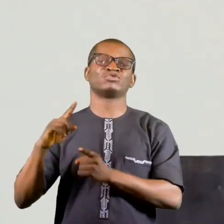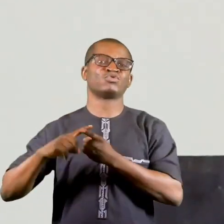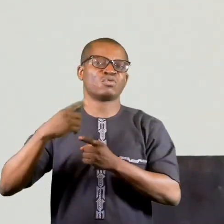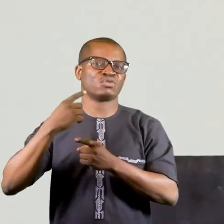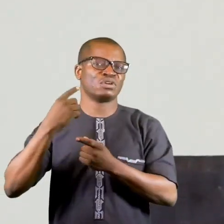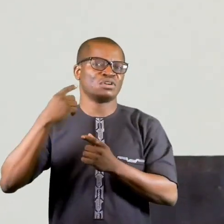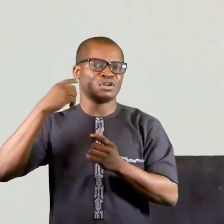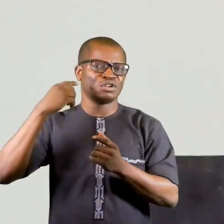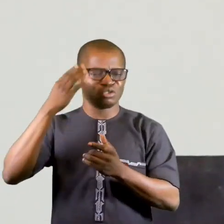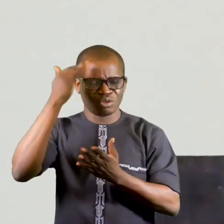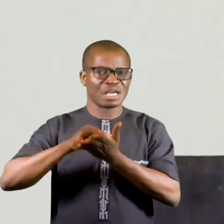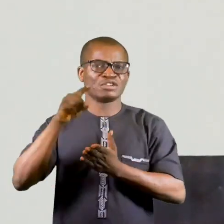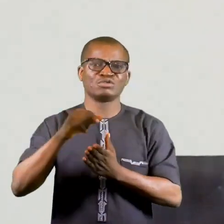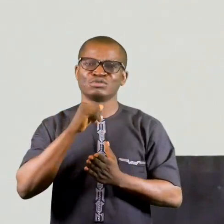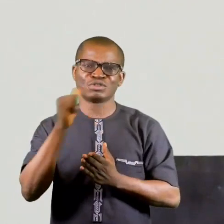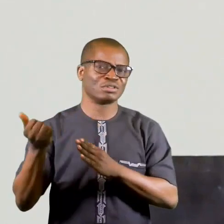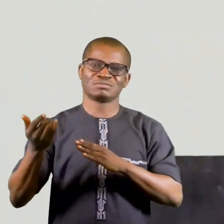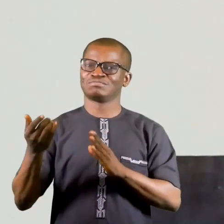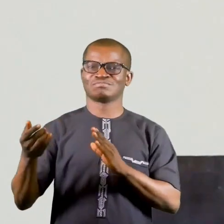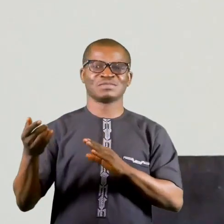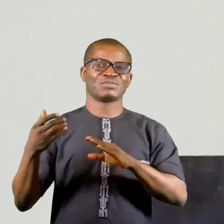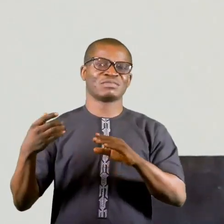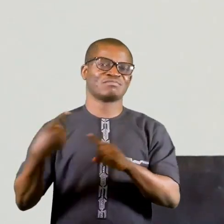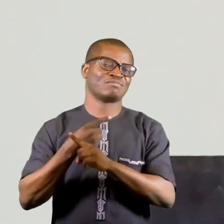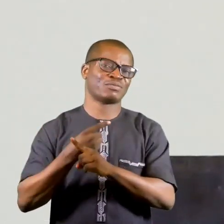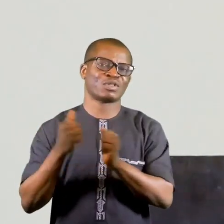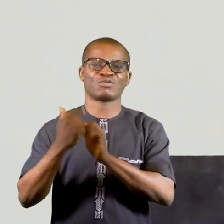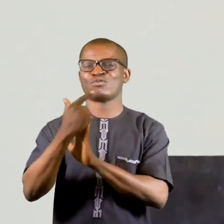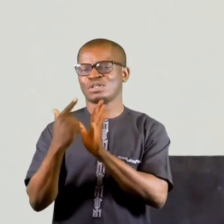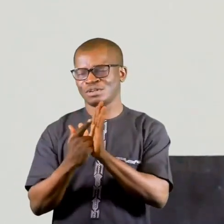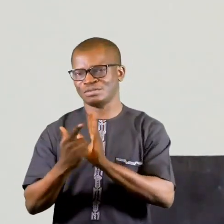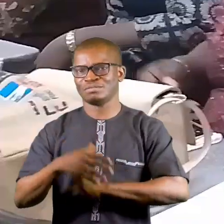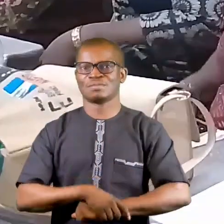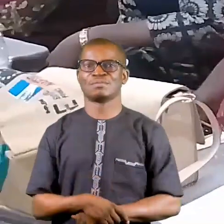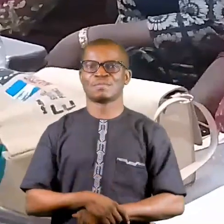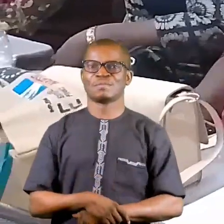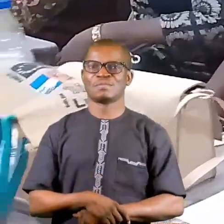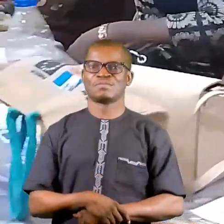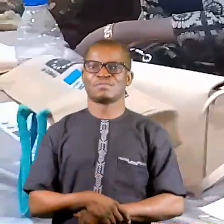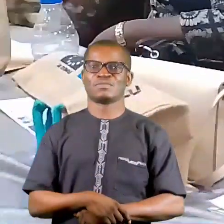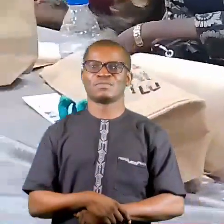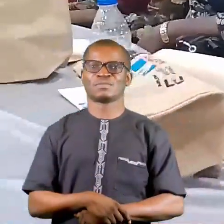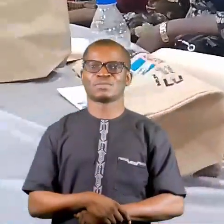ensure that you are not caught on the other side of the law while conducting your legitimate businesses.